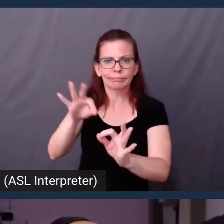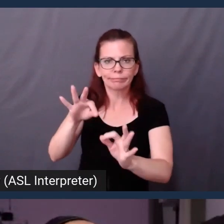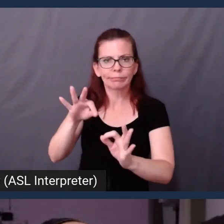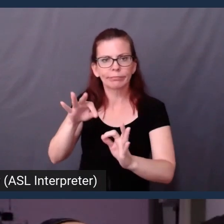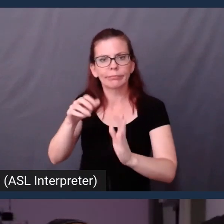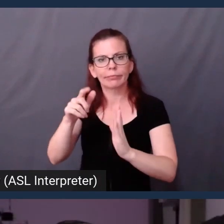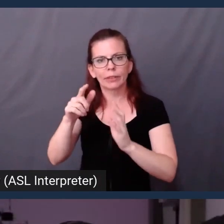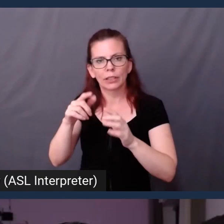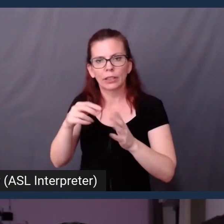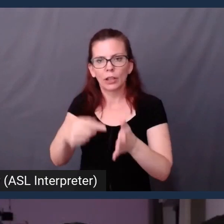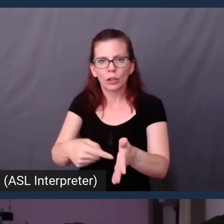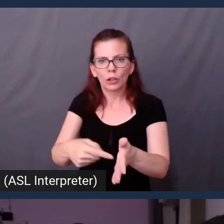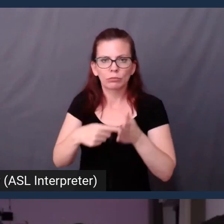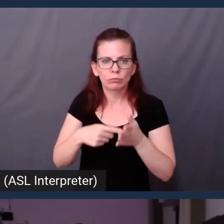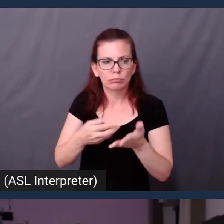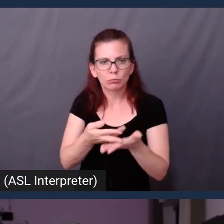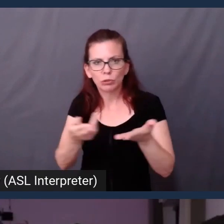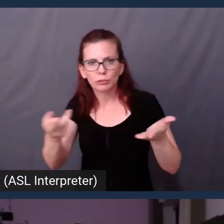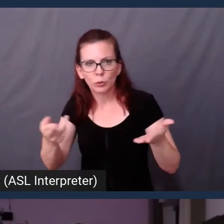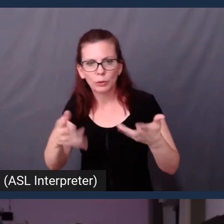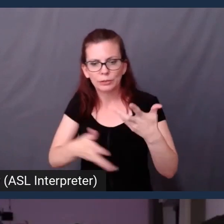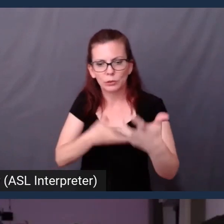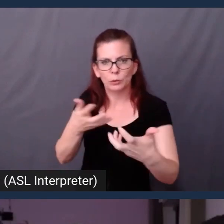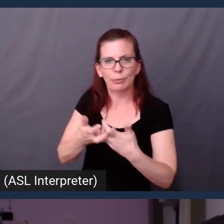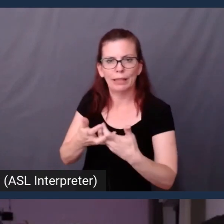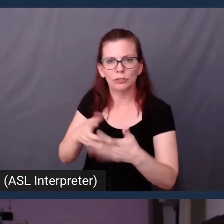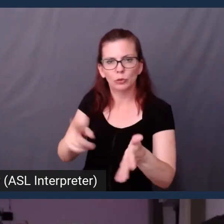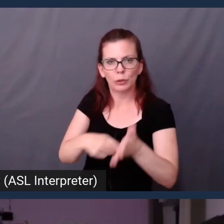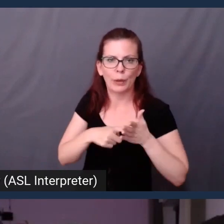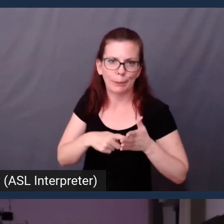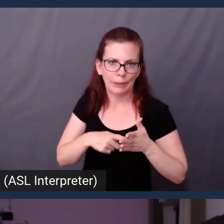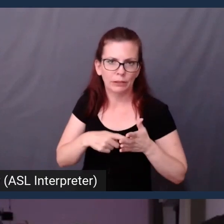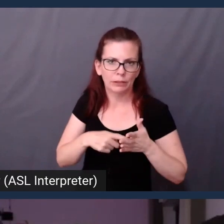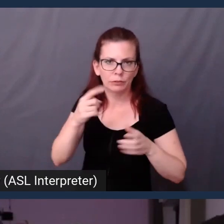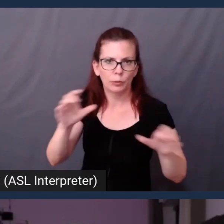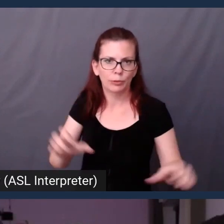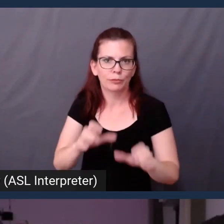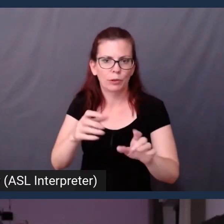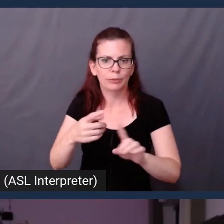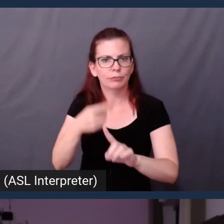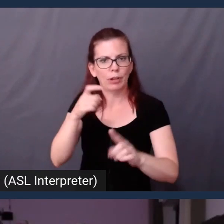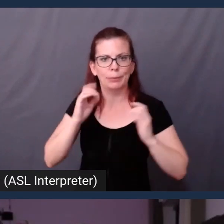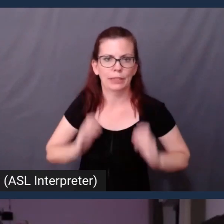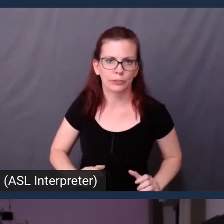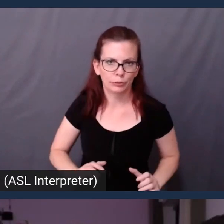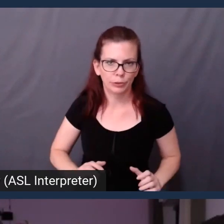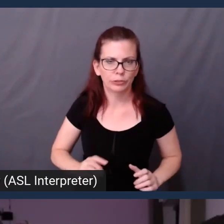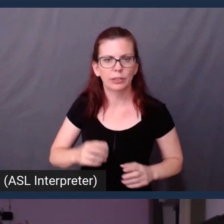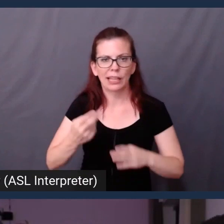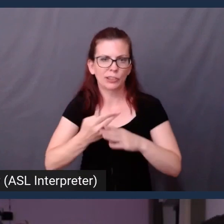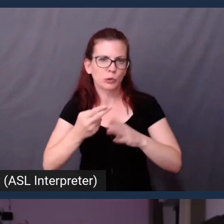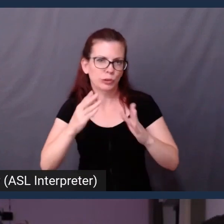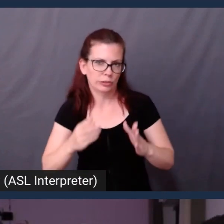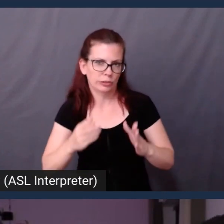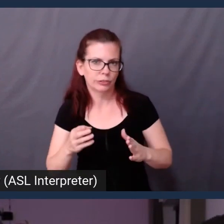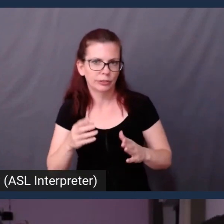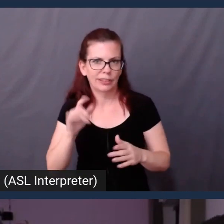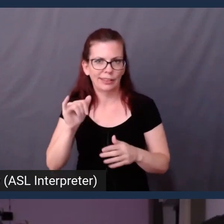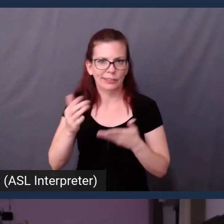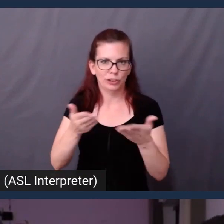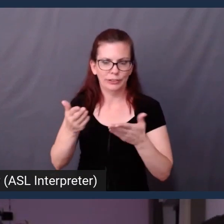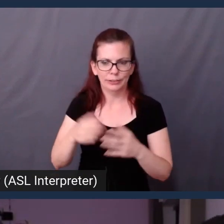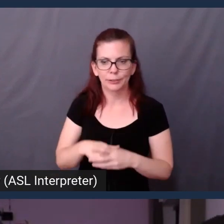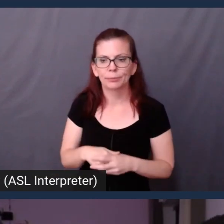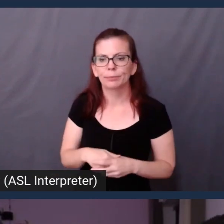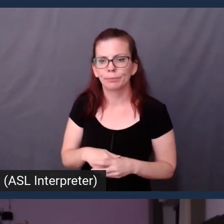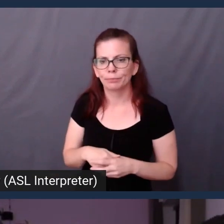resource allocation to match that performance requirements that comes from the customers and using applications and services.